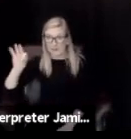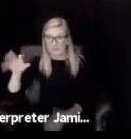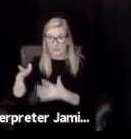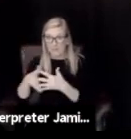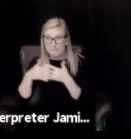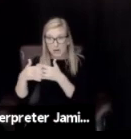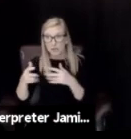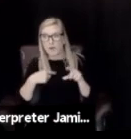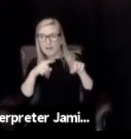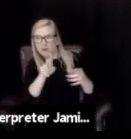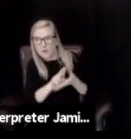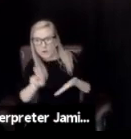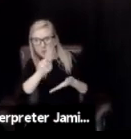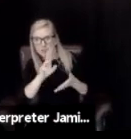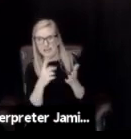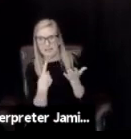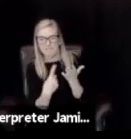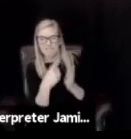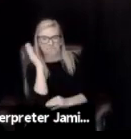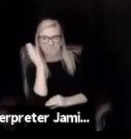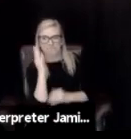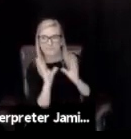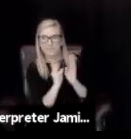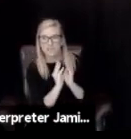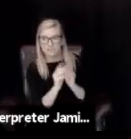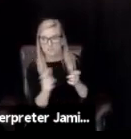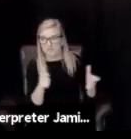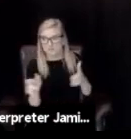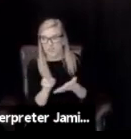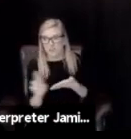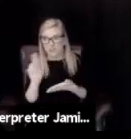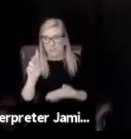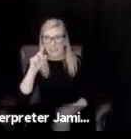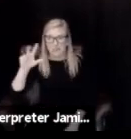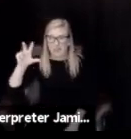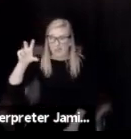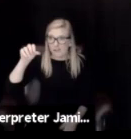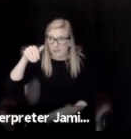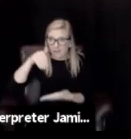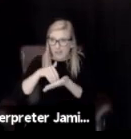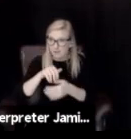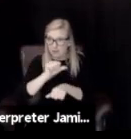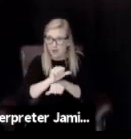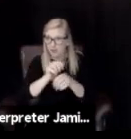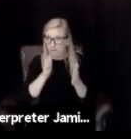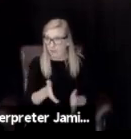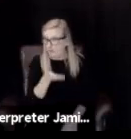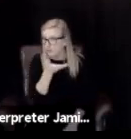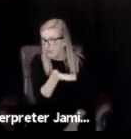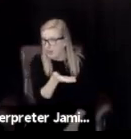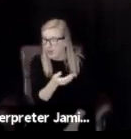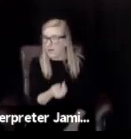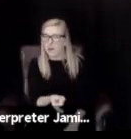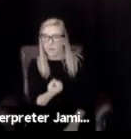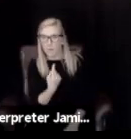at a conference. In fact, it was a big university, like 30,000 employees. And one of